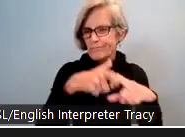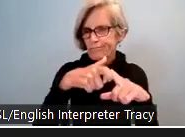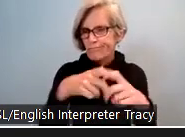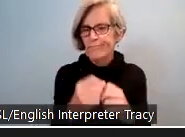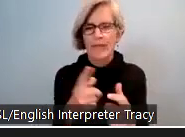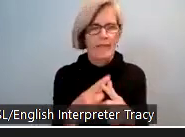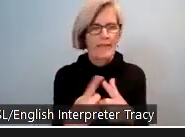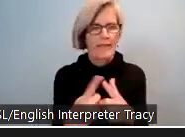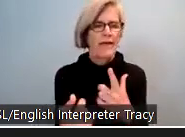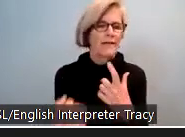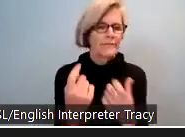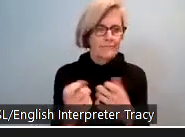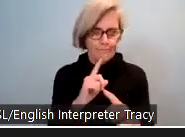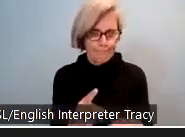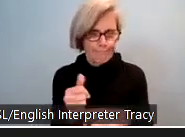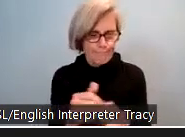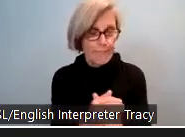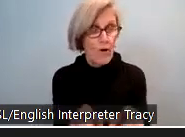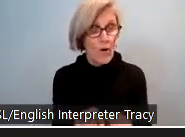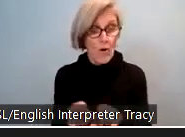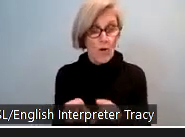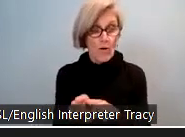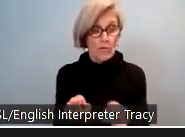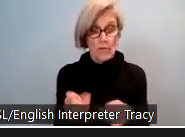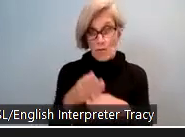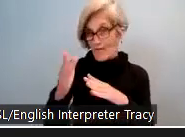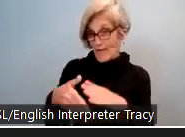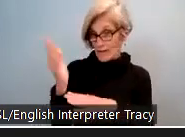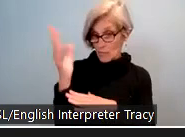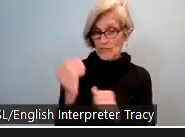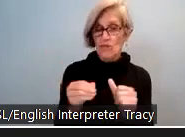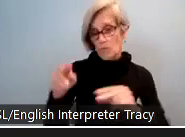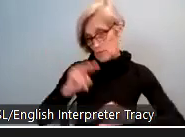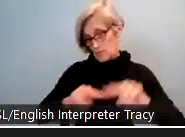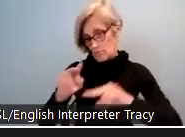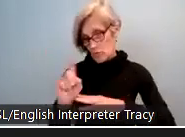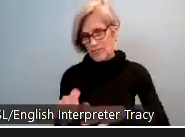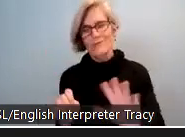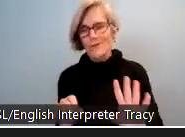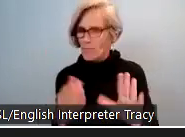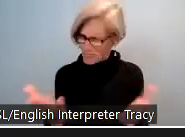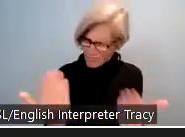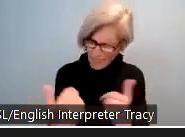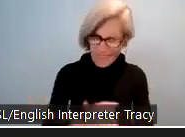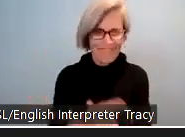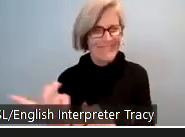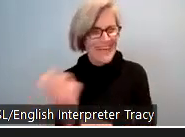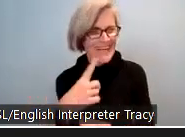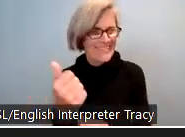questions, and we'll also review questions at the end of the presentation. So don't be shy about when you ask your